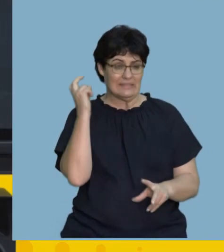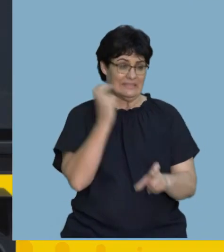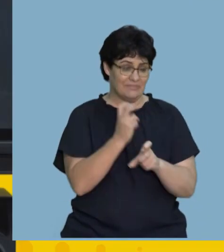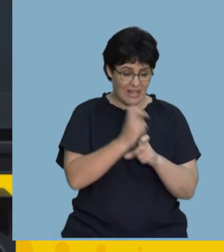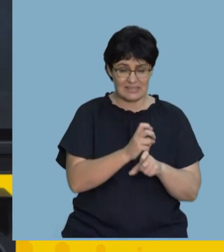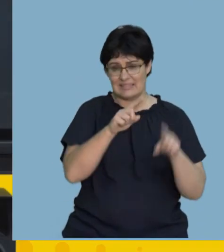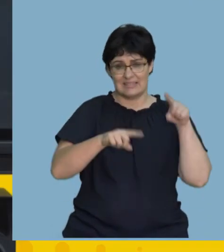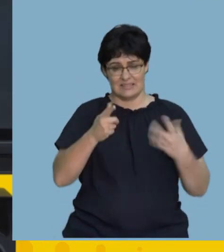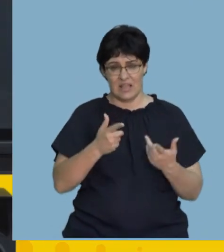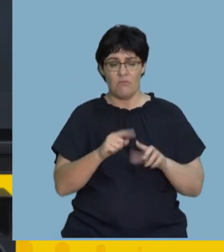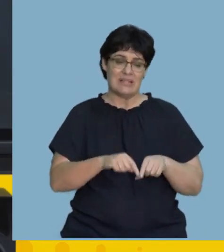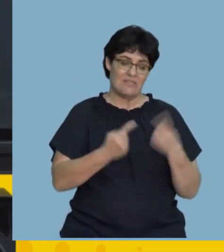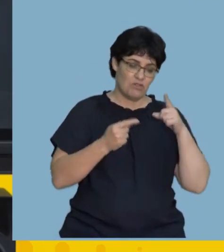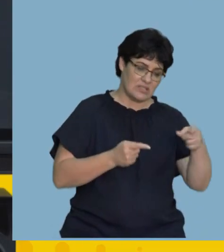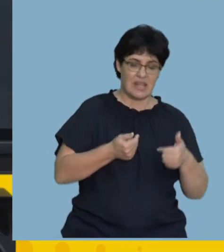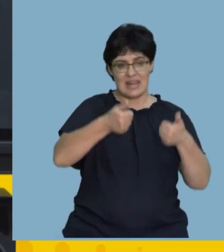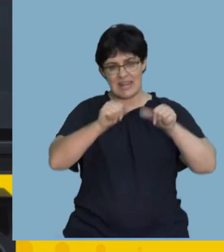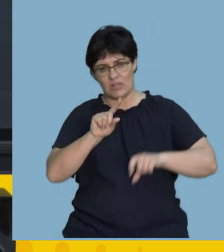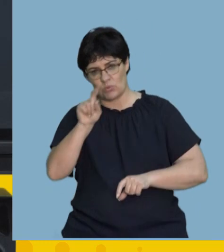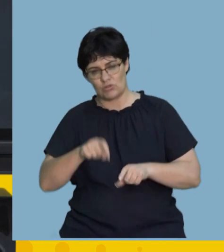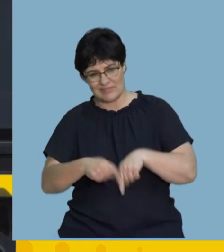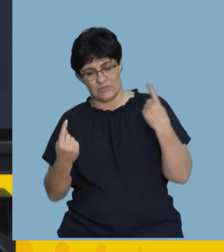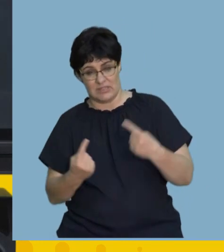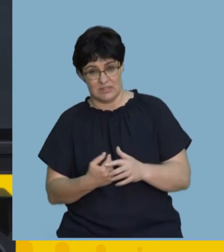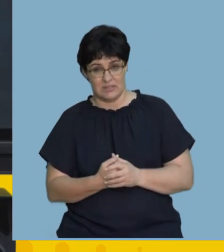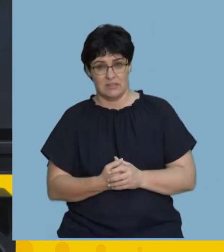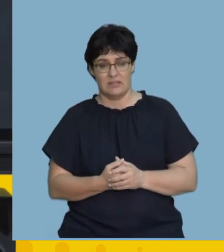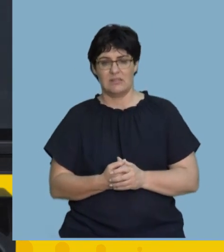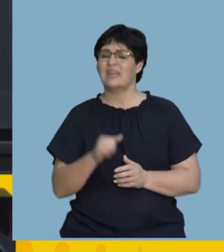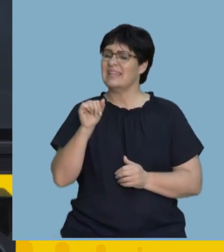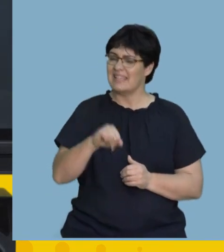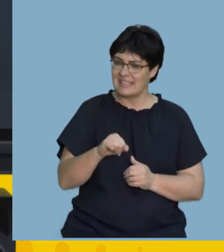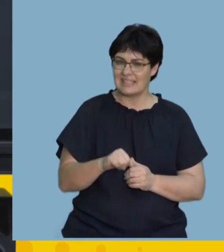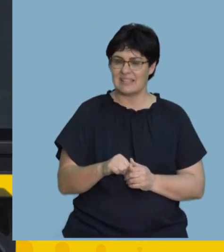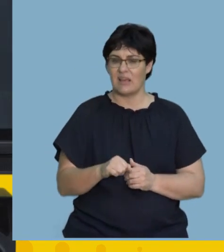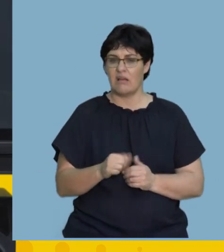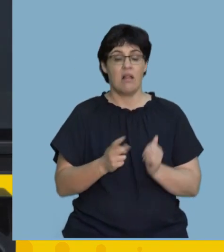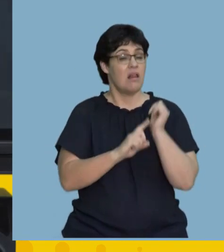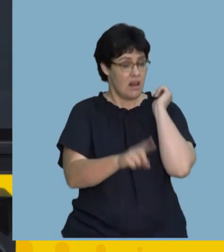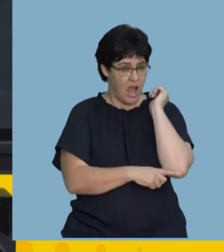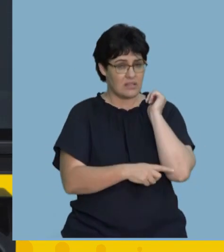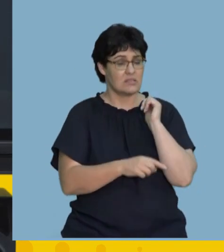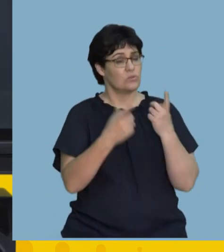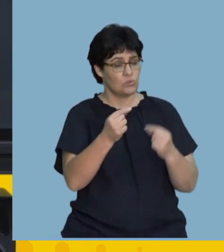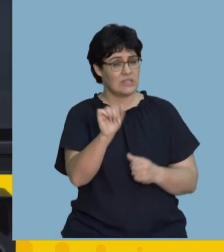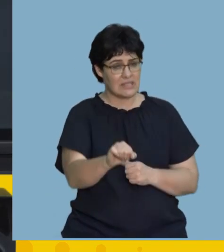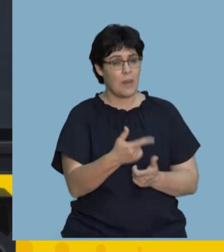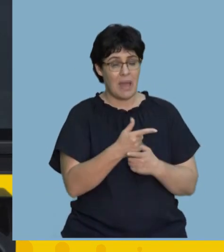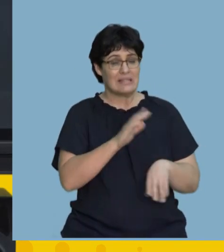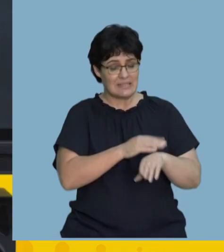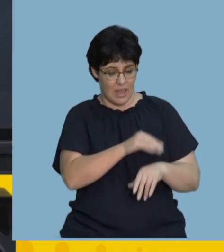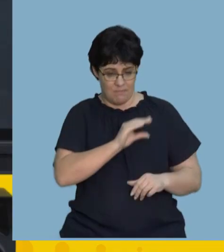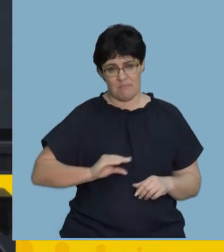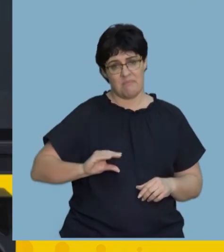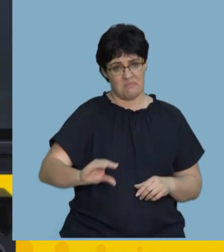will always be different from one question to the next. So, yes, as you do it last, but allocate a fair amount of